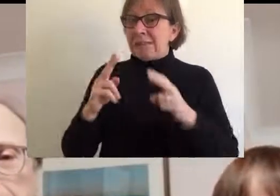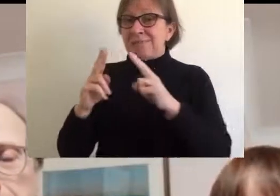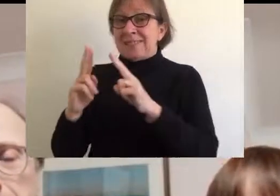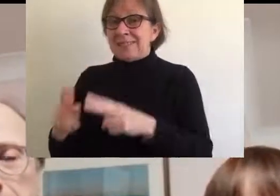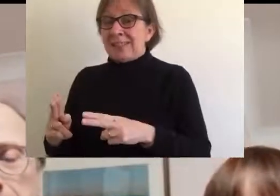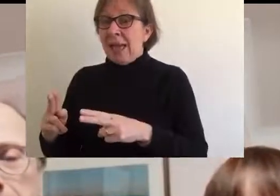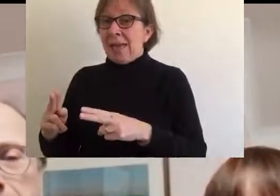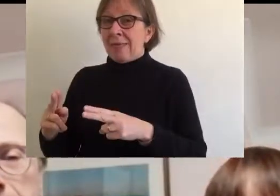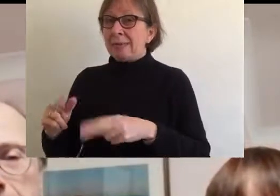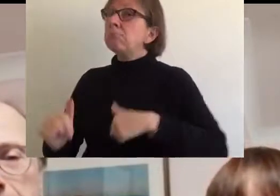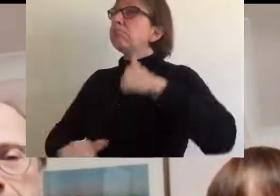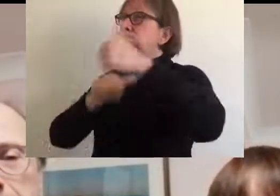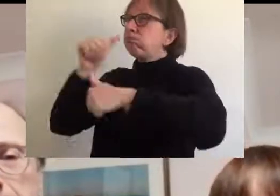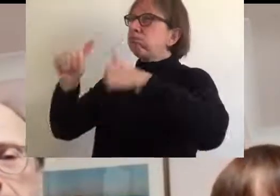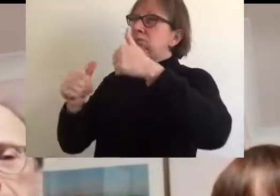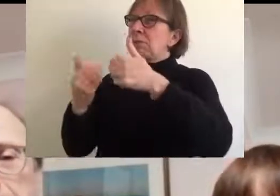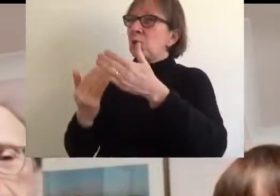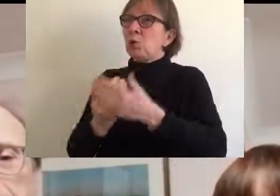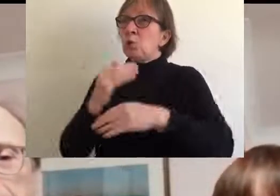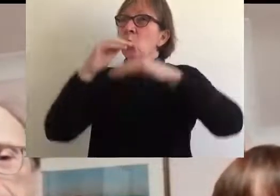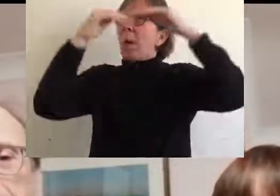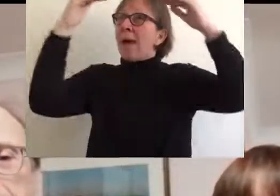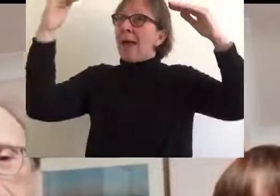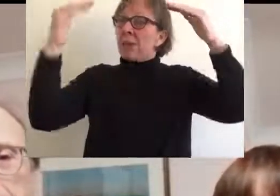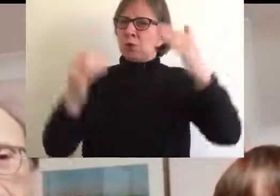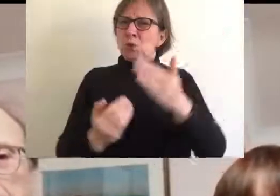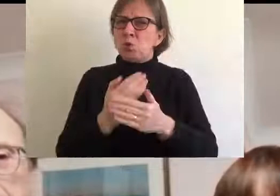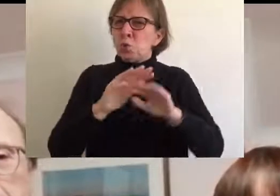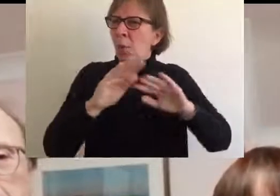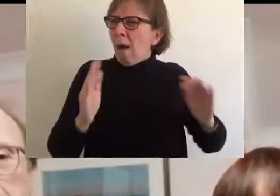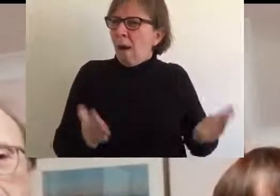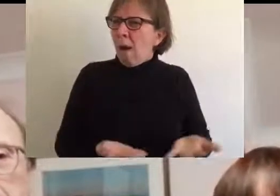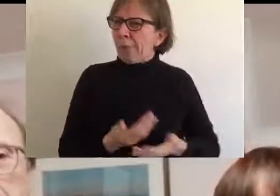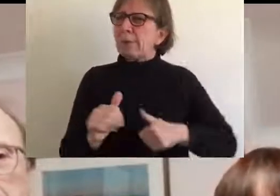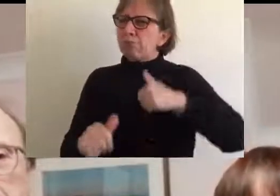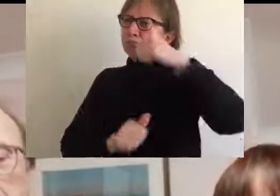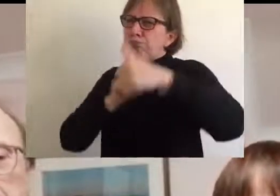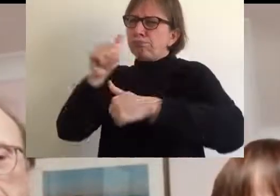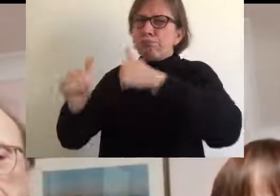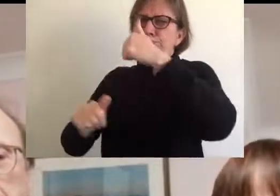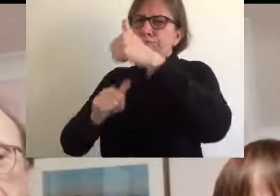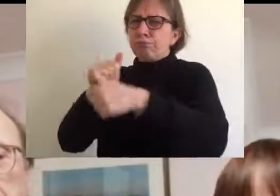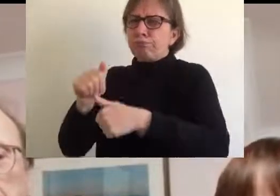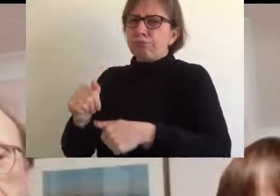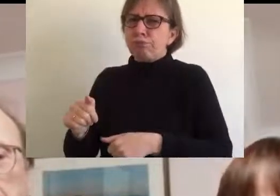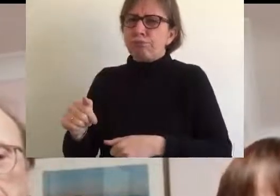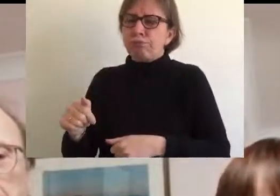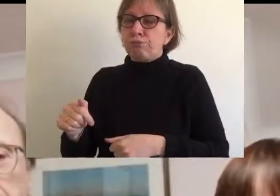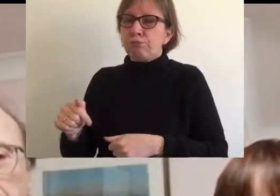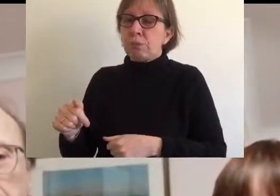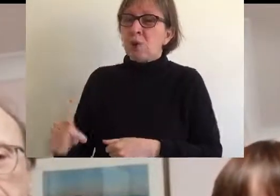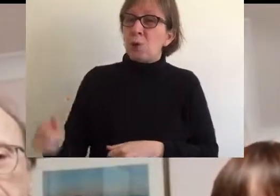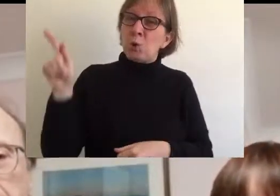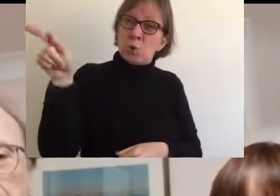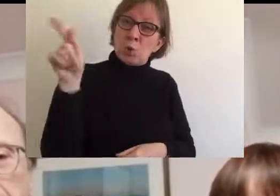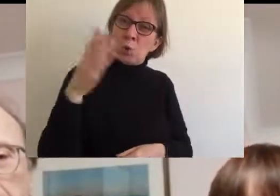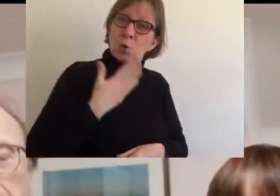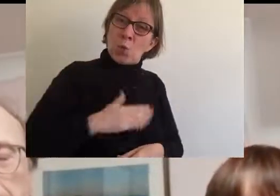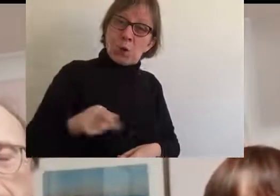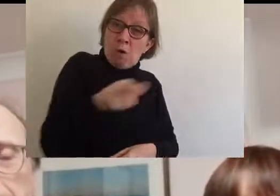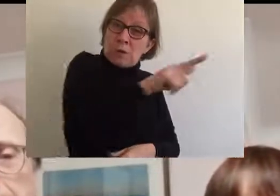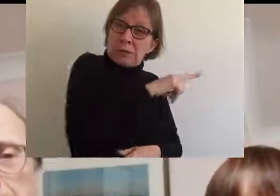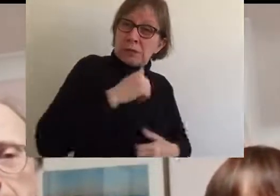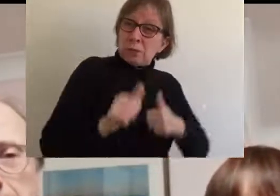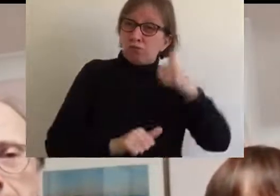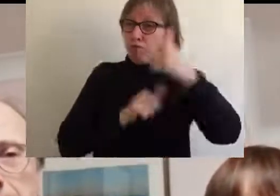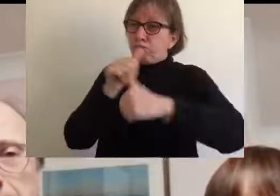of a new heaven and a new earth. You, who call us to be praise in the